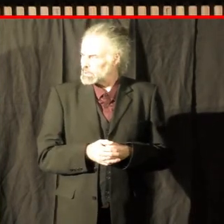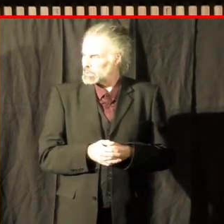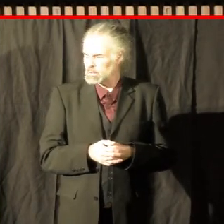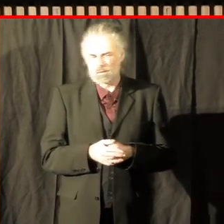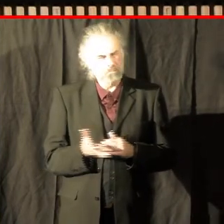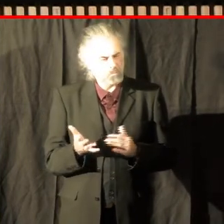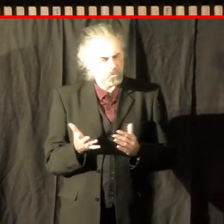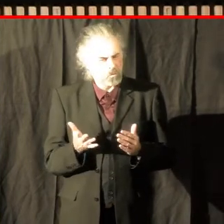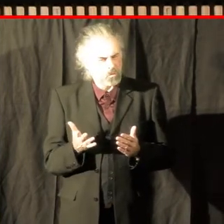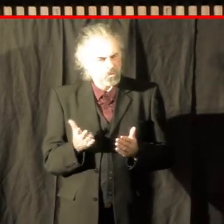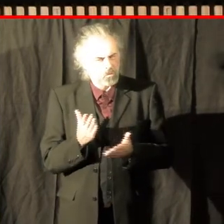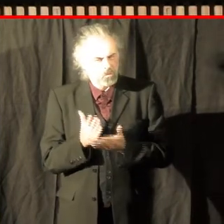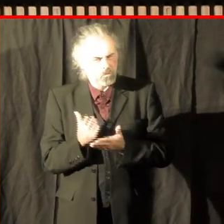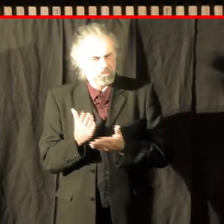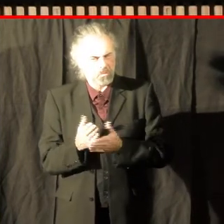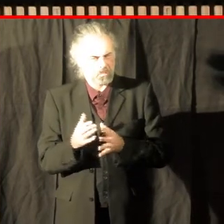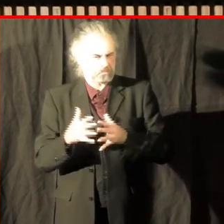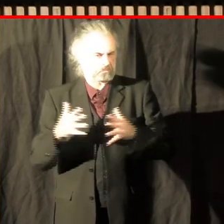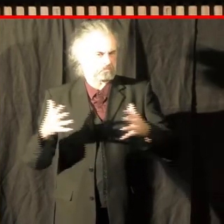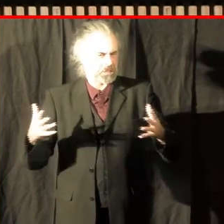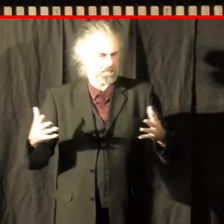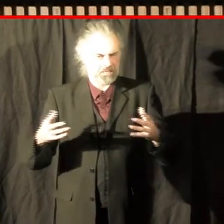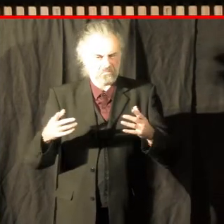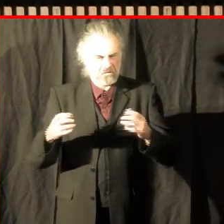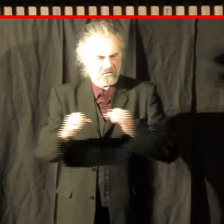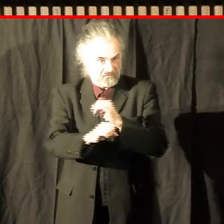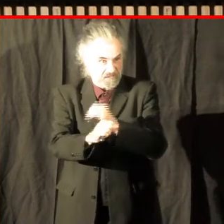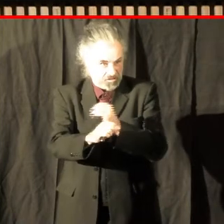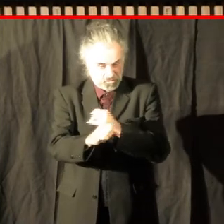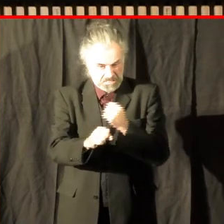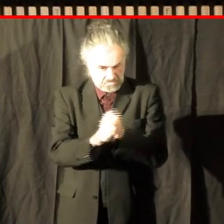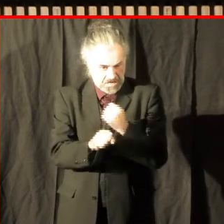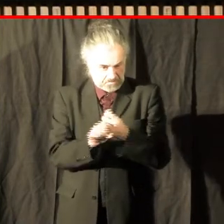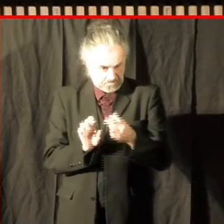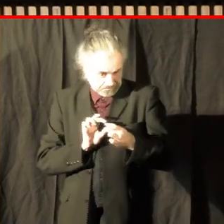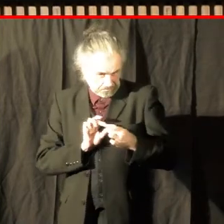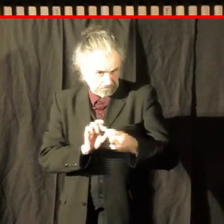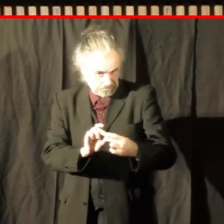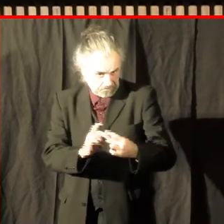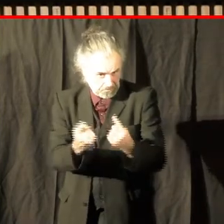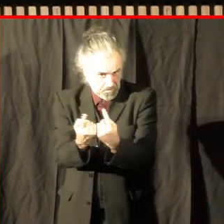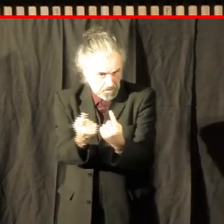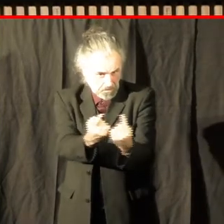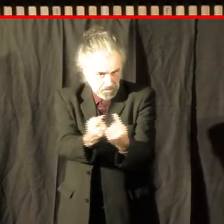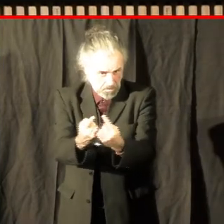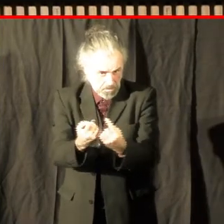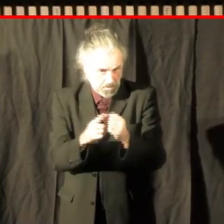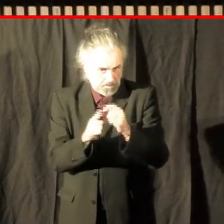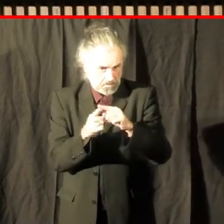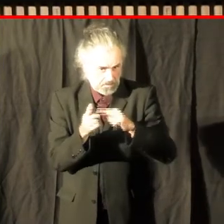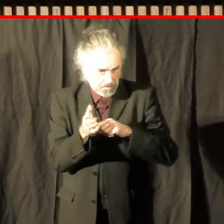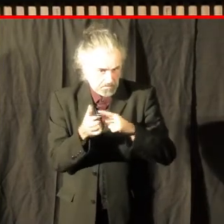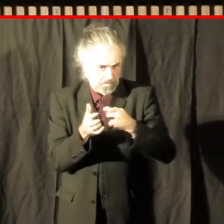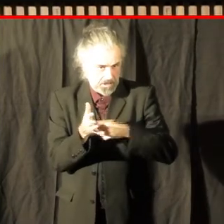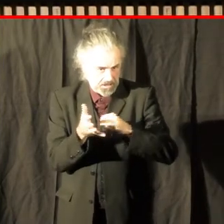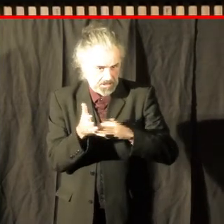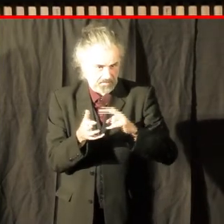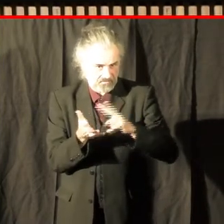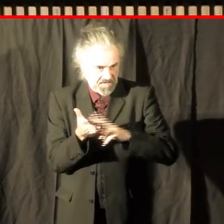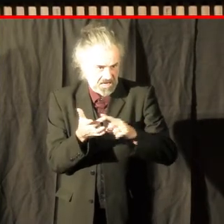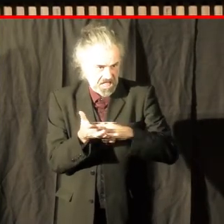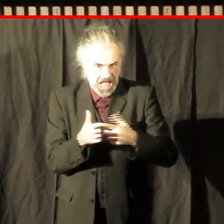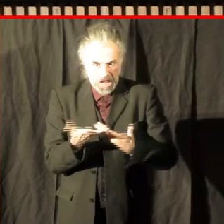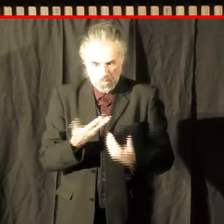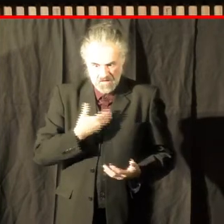There's actually quite a large thingamabob factory out in Petersville. I don't know if you have any opinion on how that might affect them and their economy. Well, I mean,